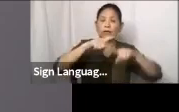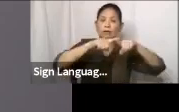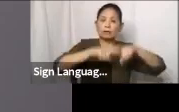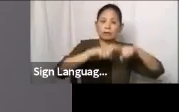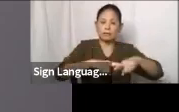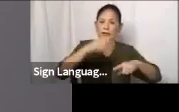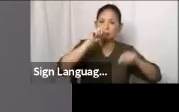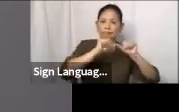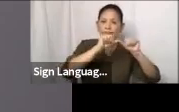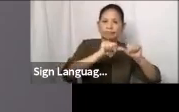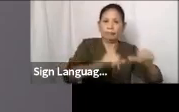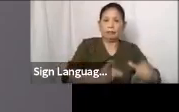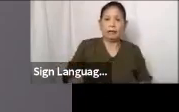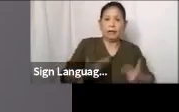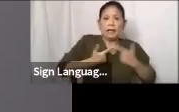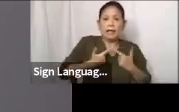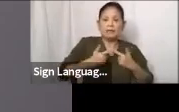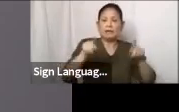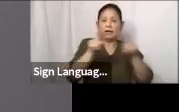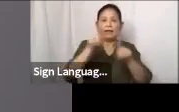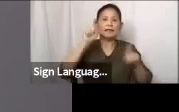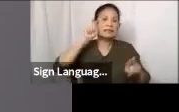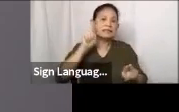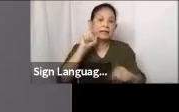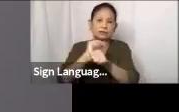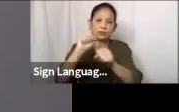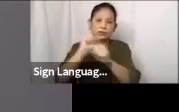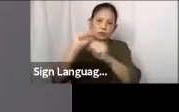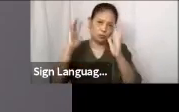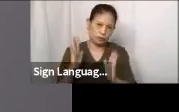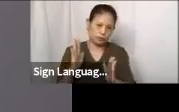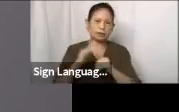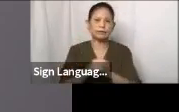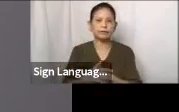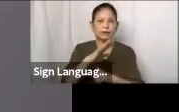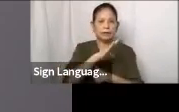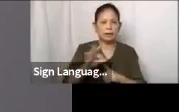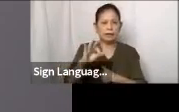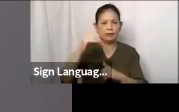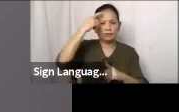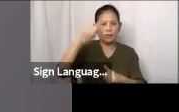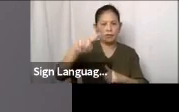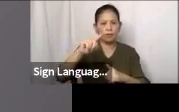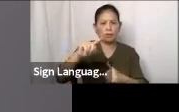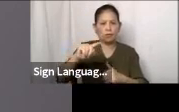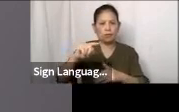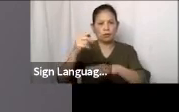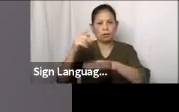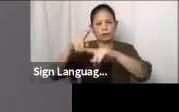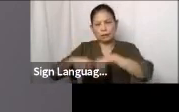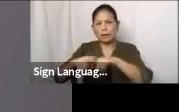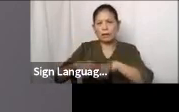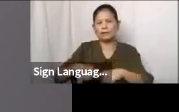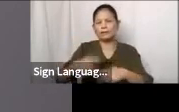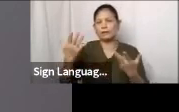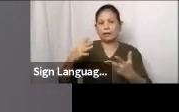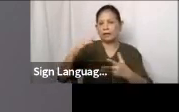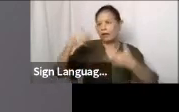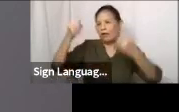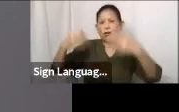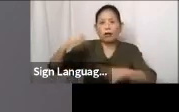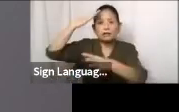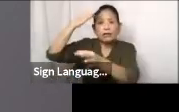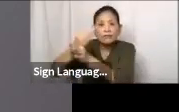subsistence. Condom use is restricted with intimate partners and with clients due to loss of faith, difficulty